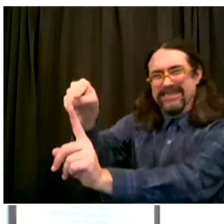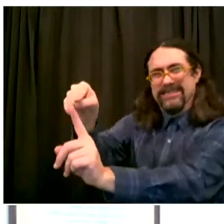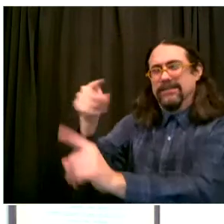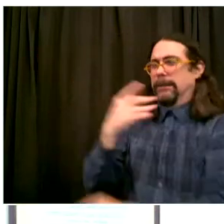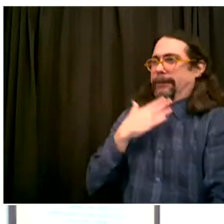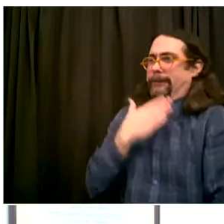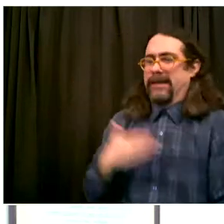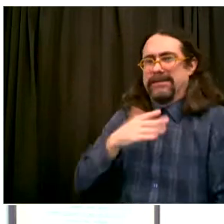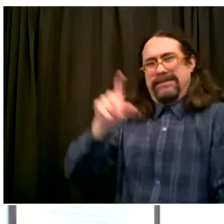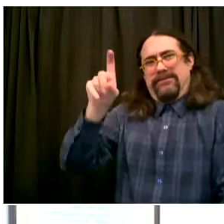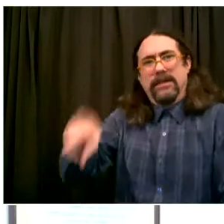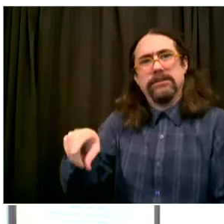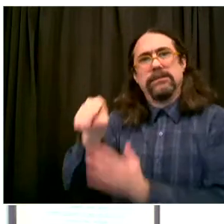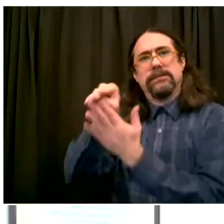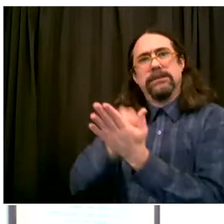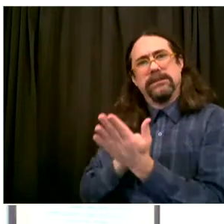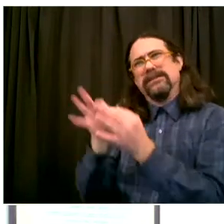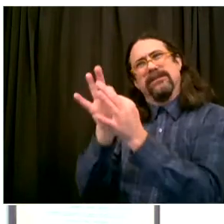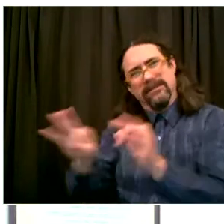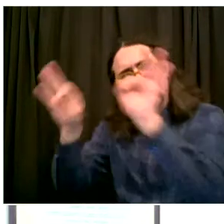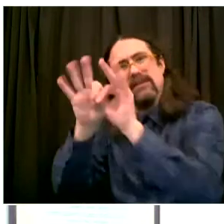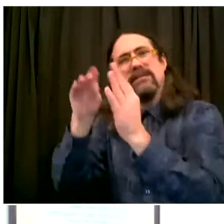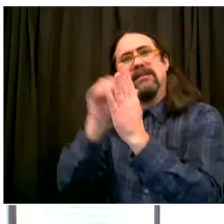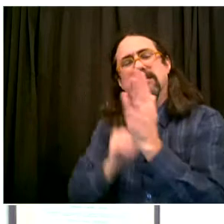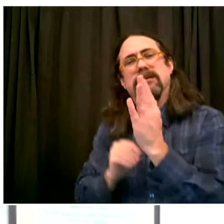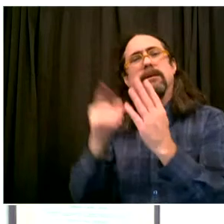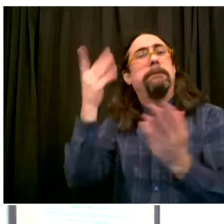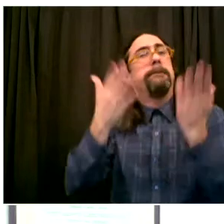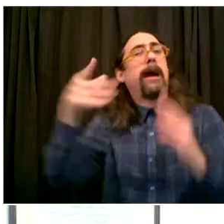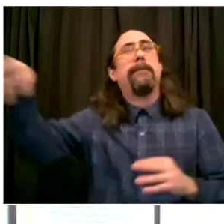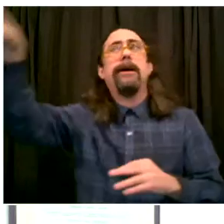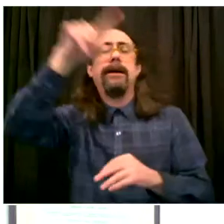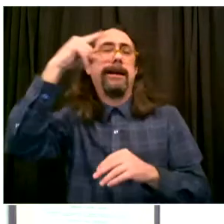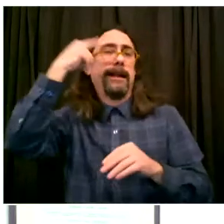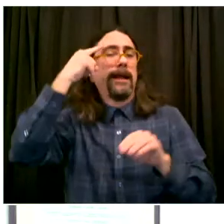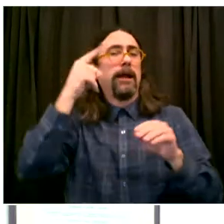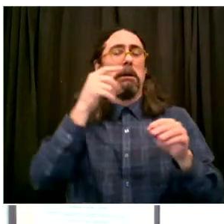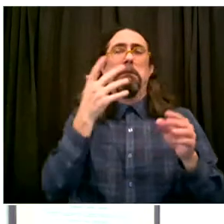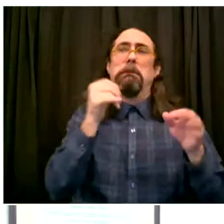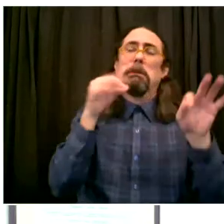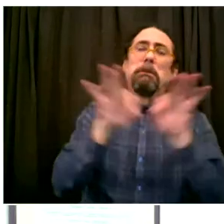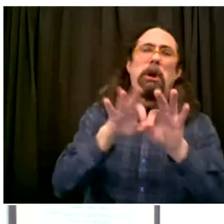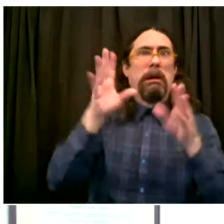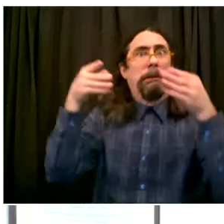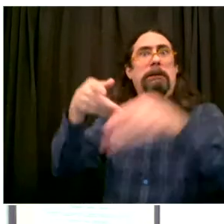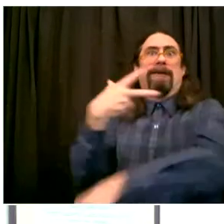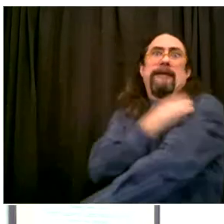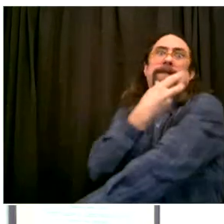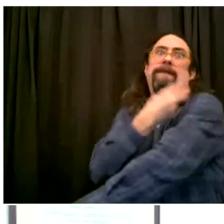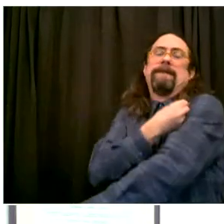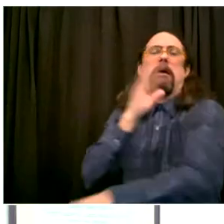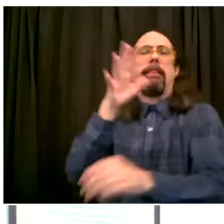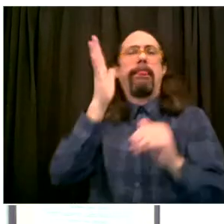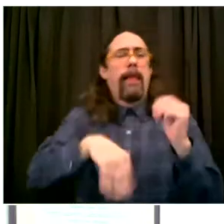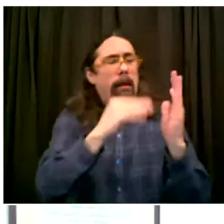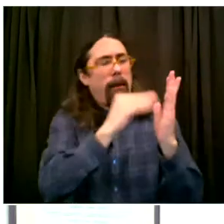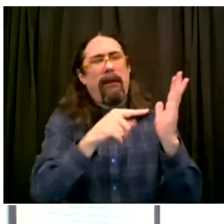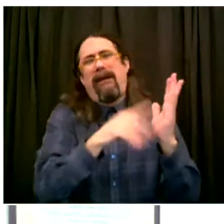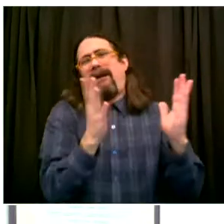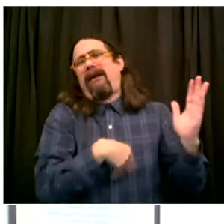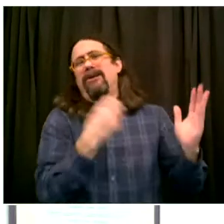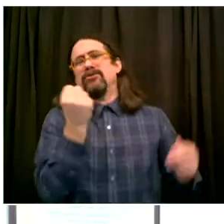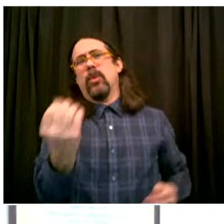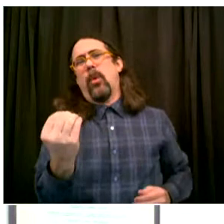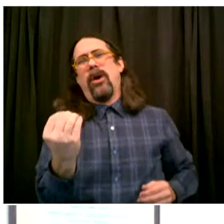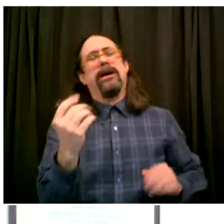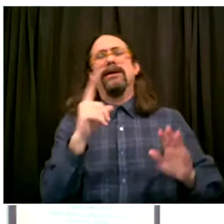that data as well. We do know from other states and cities around the country that are starting to collect this data.